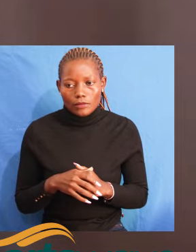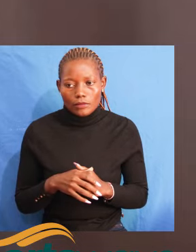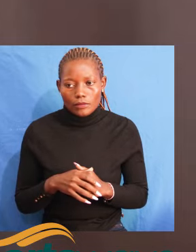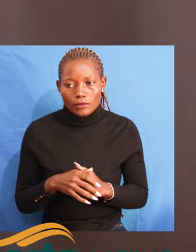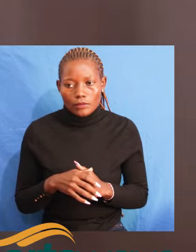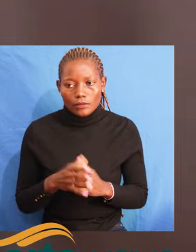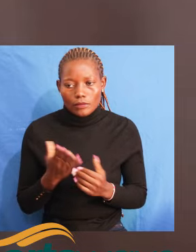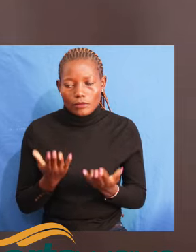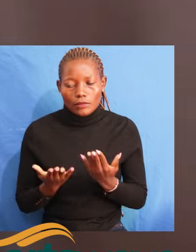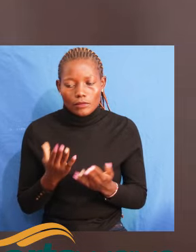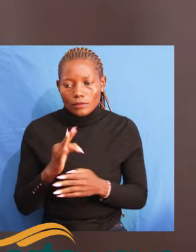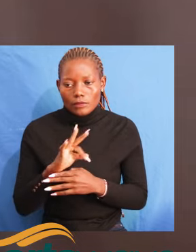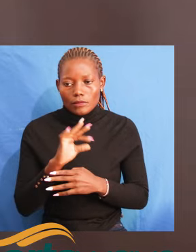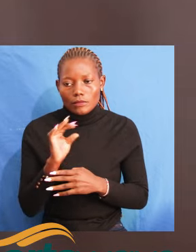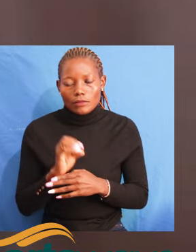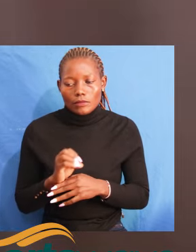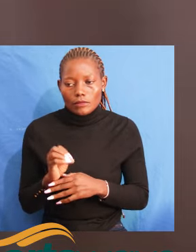maybe 3%